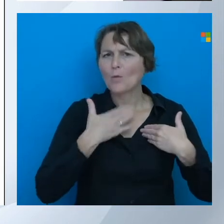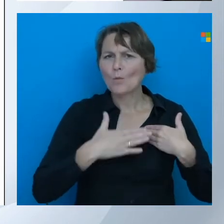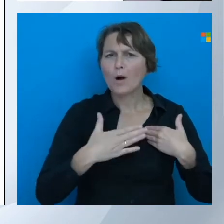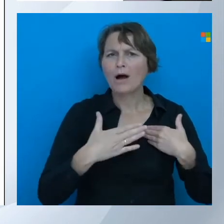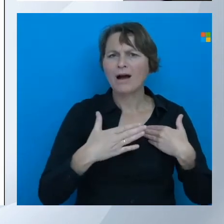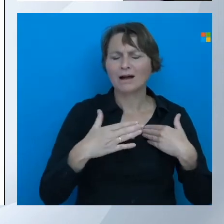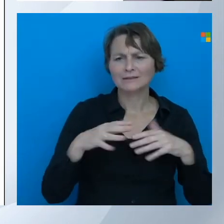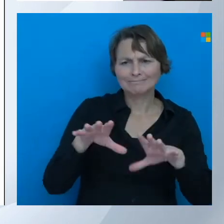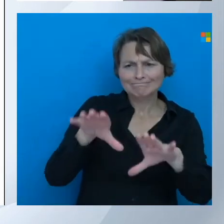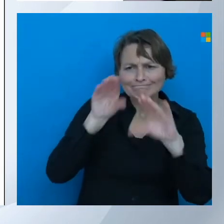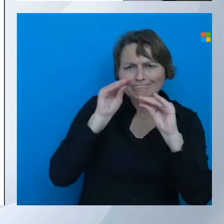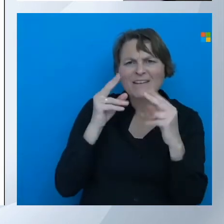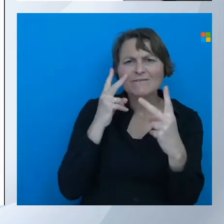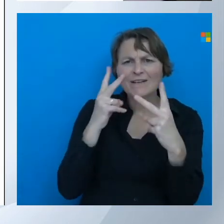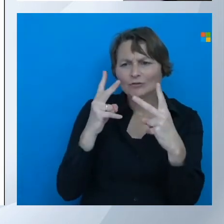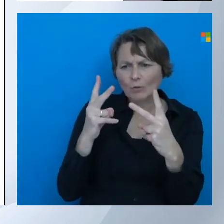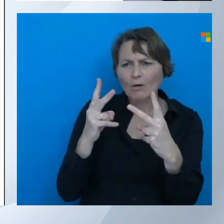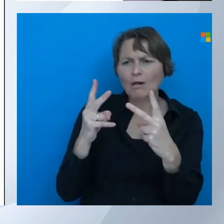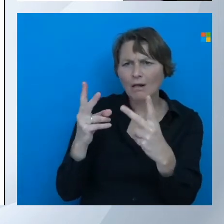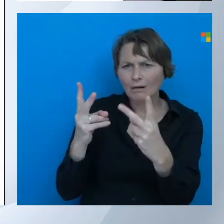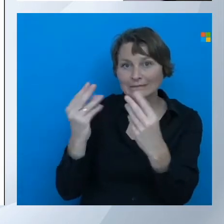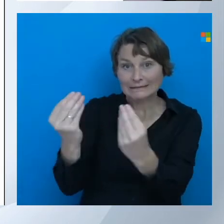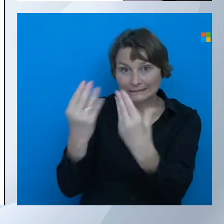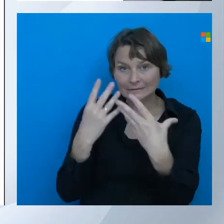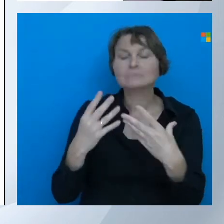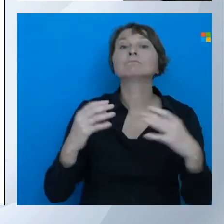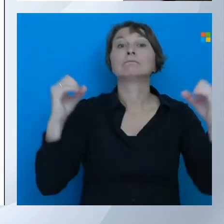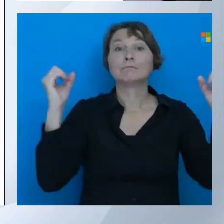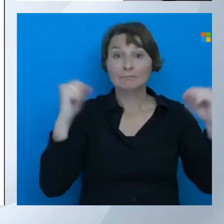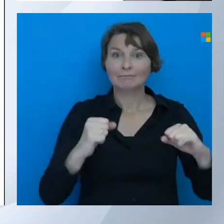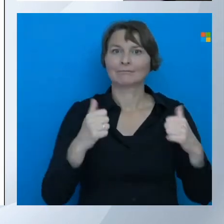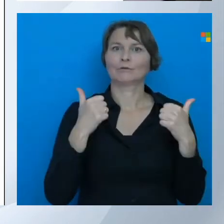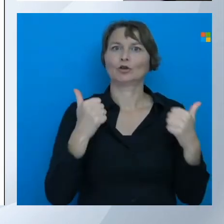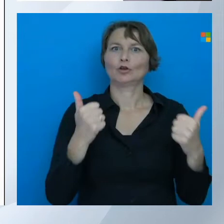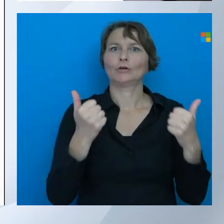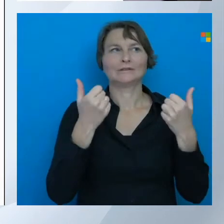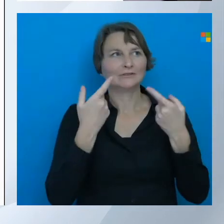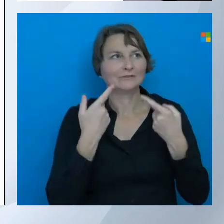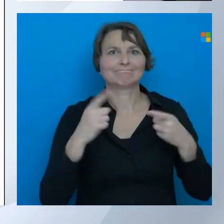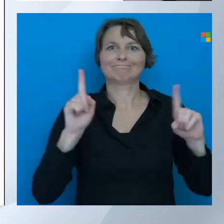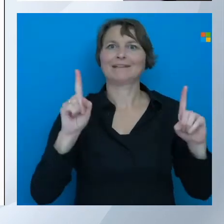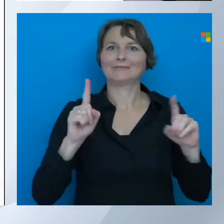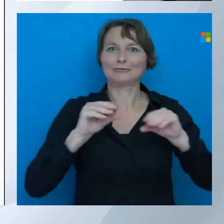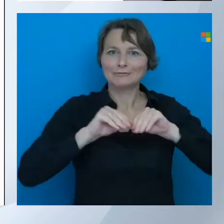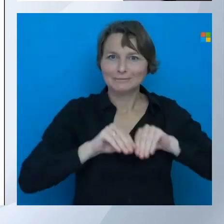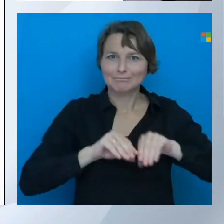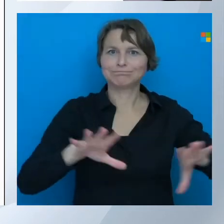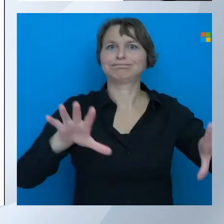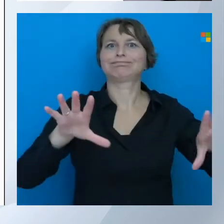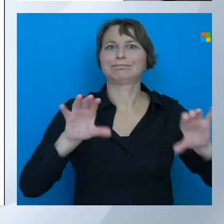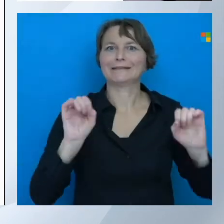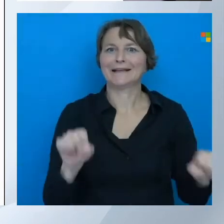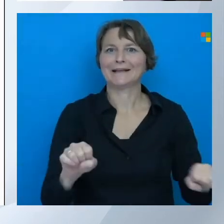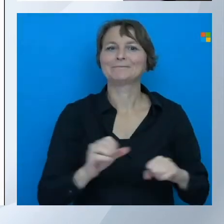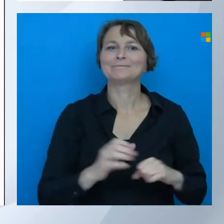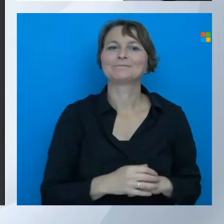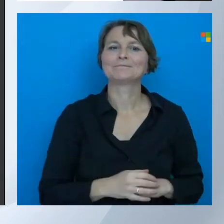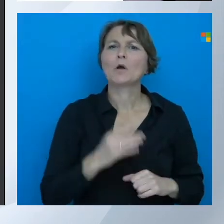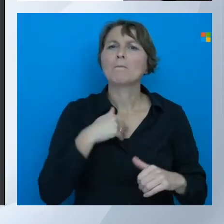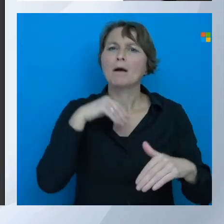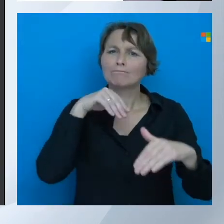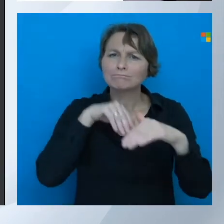or not my deployment is successful. So I had to make sure that I logged on to the